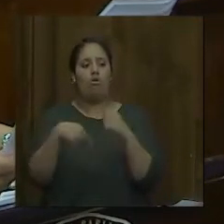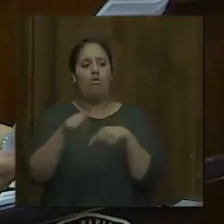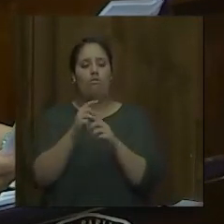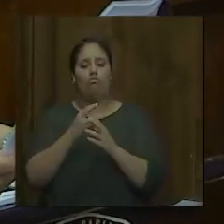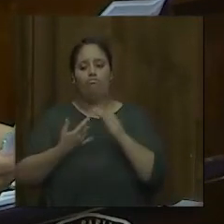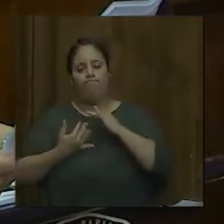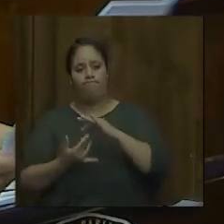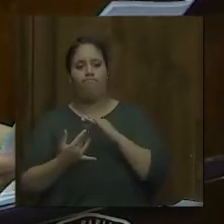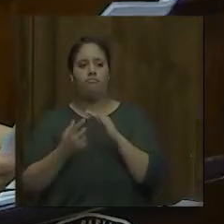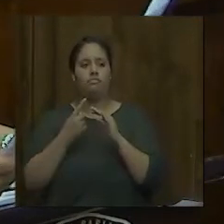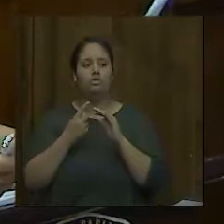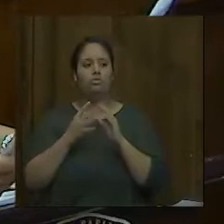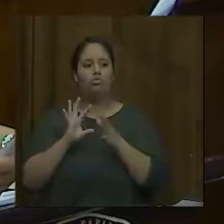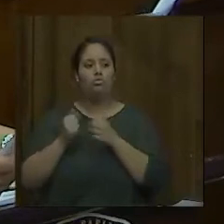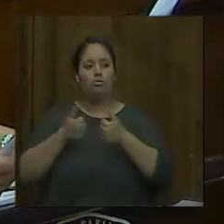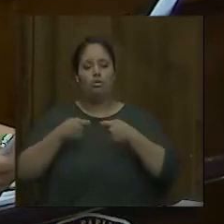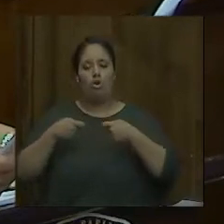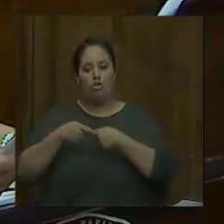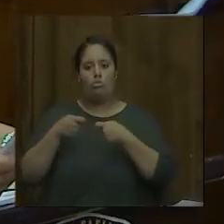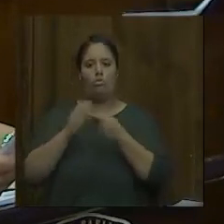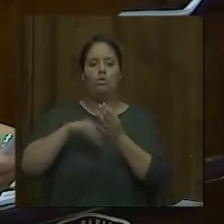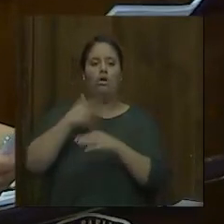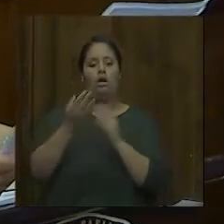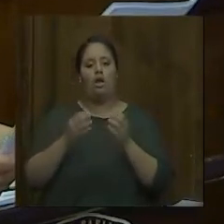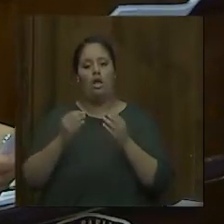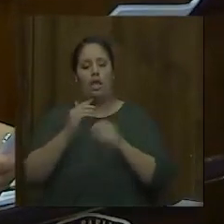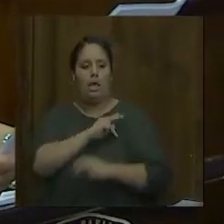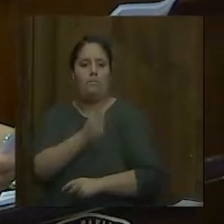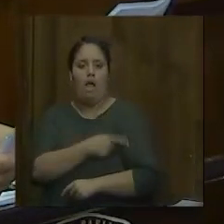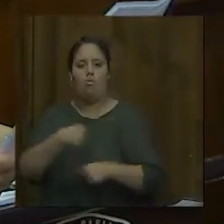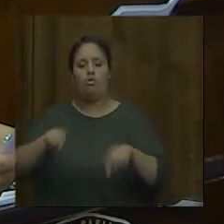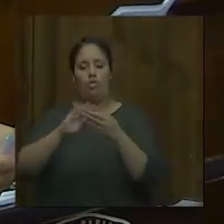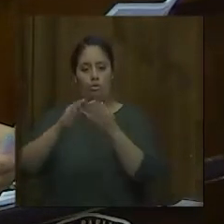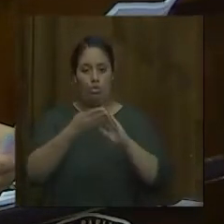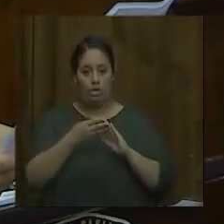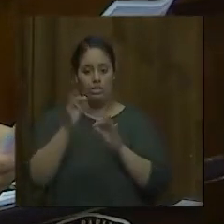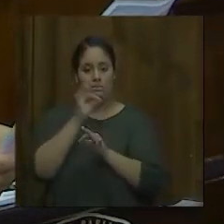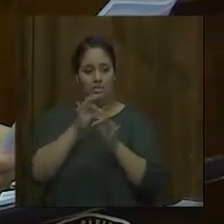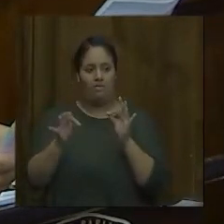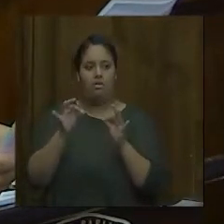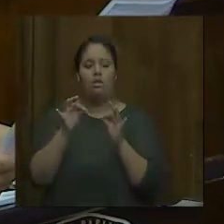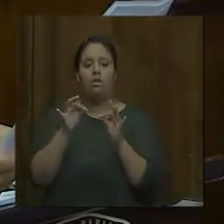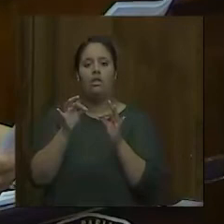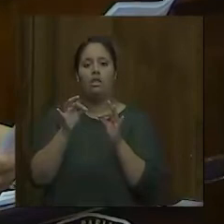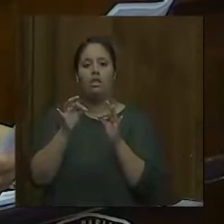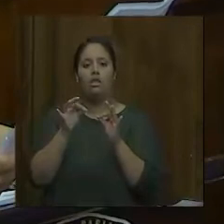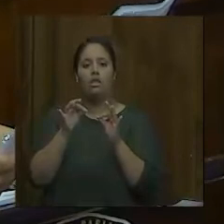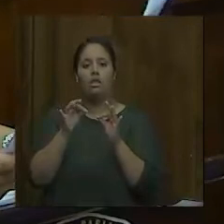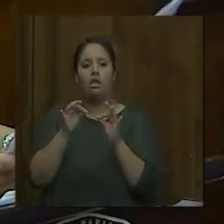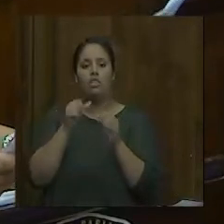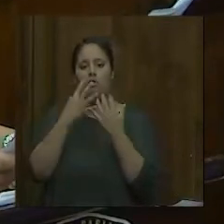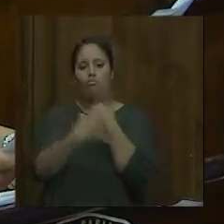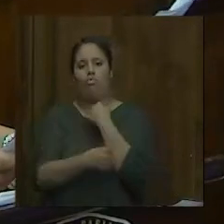of inspiration which contribute to the overall empowerment of our communities, particularly the disadvantaged